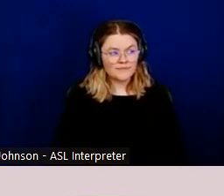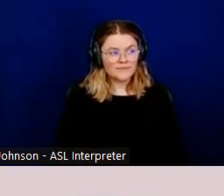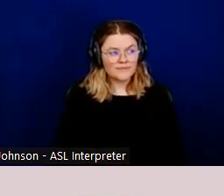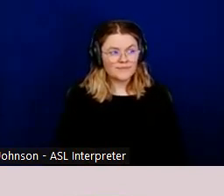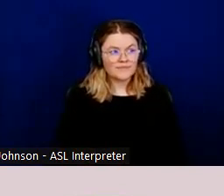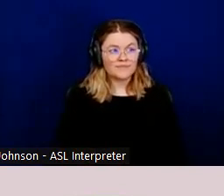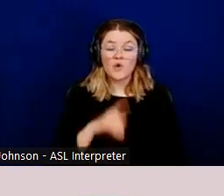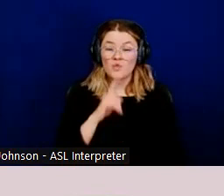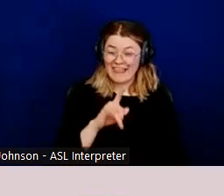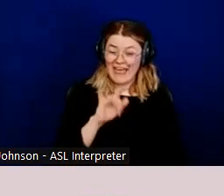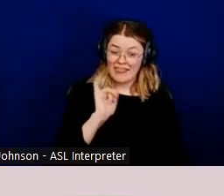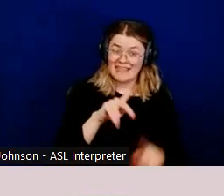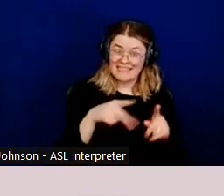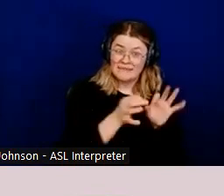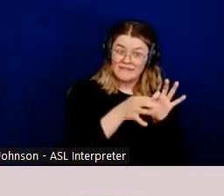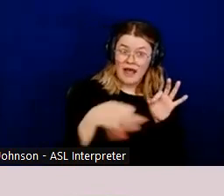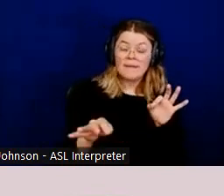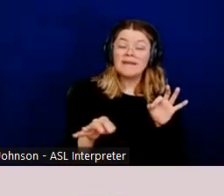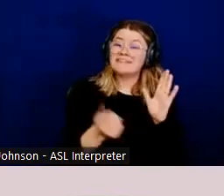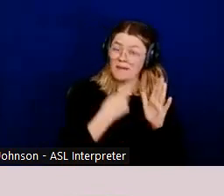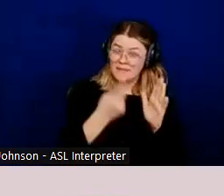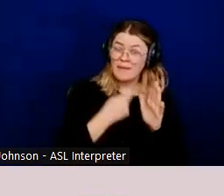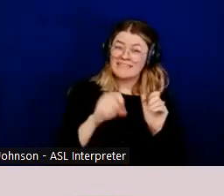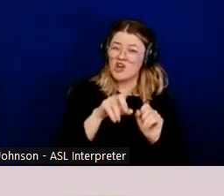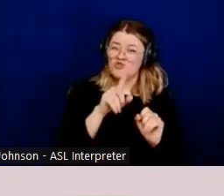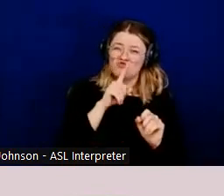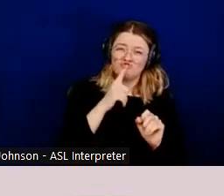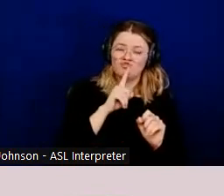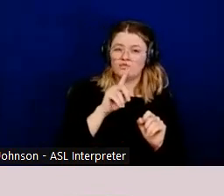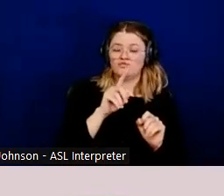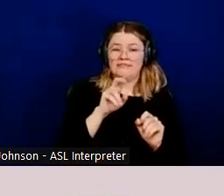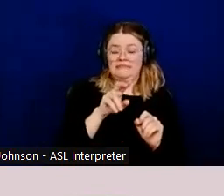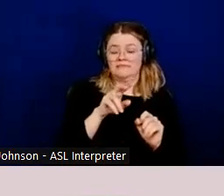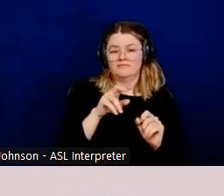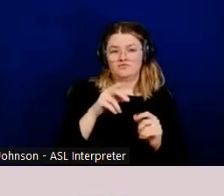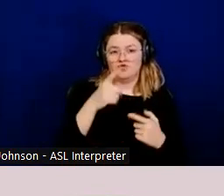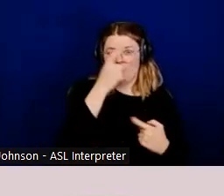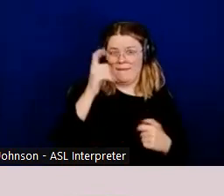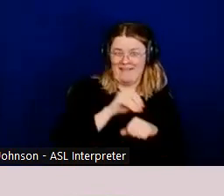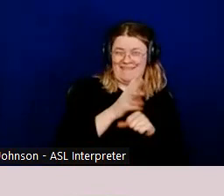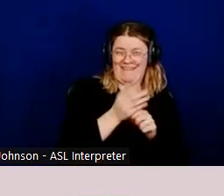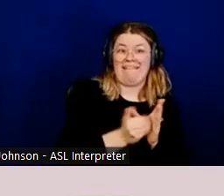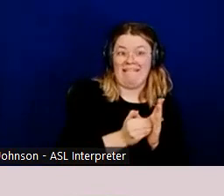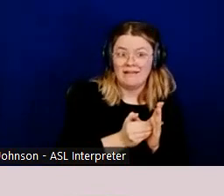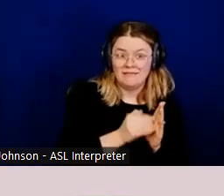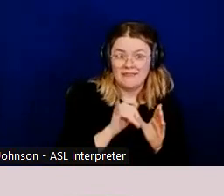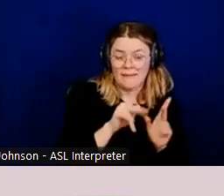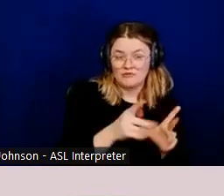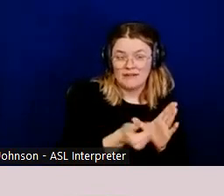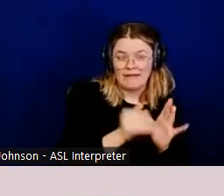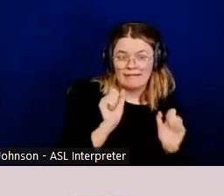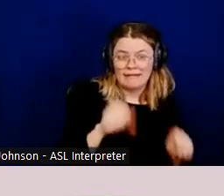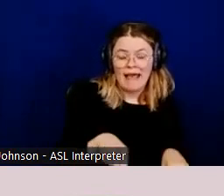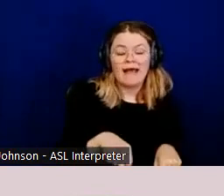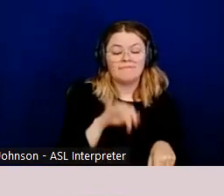So many of these victim blamings can cause more trauma. It can be very triggering. Victim